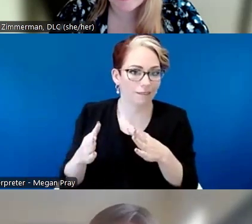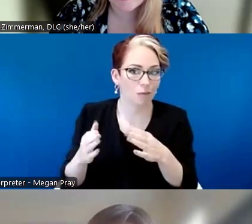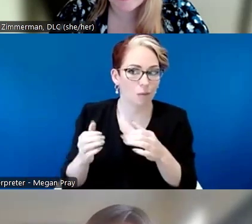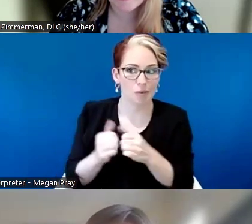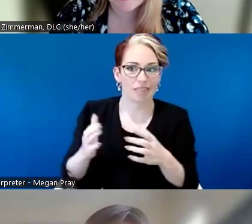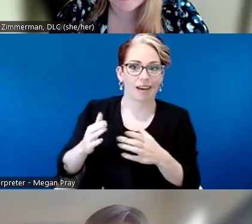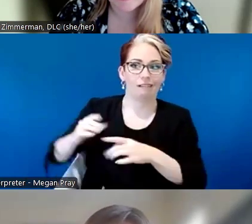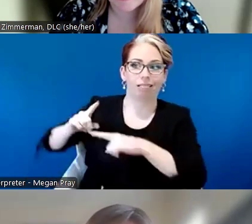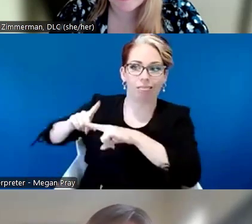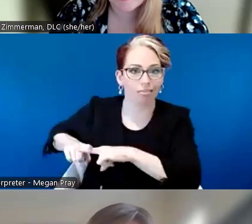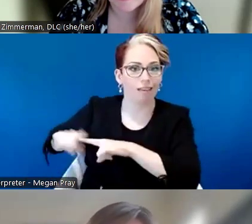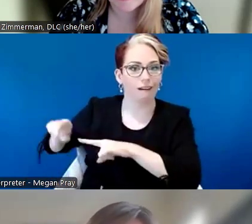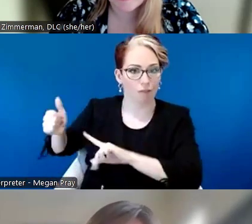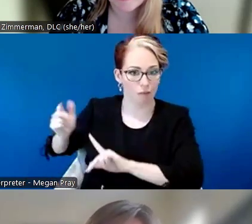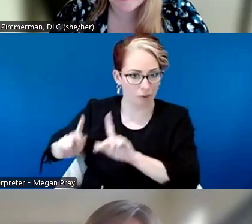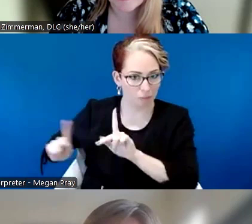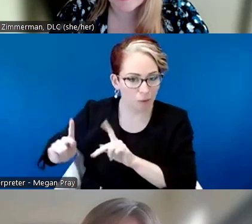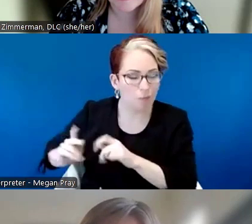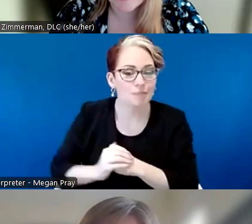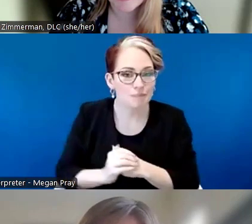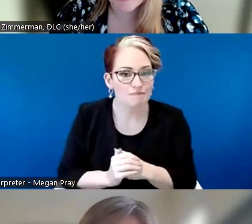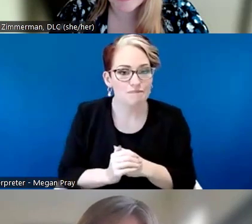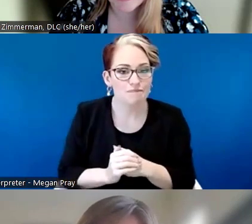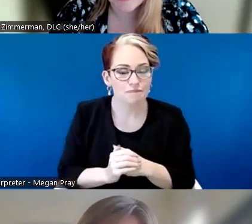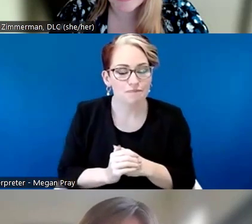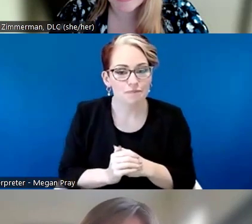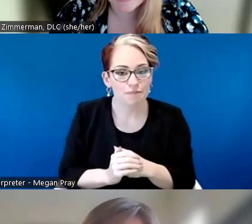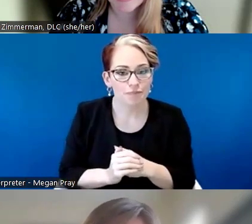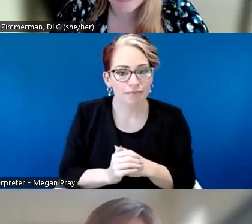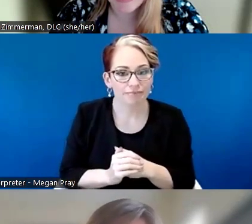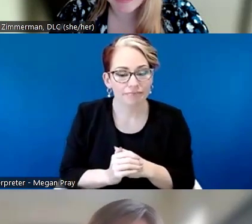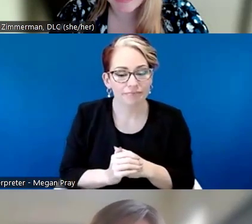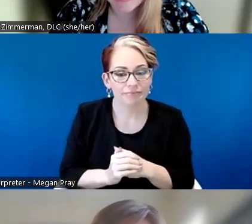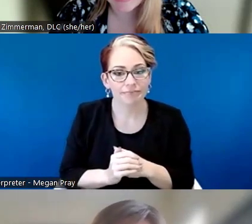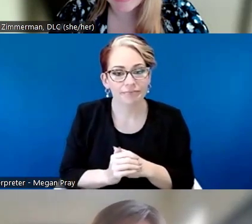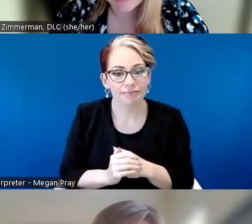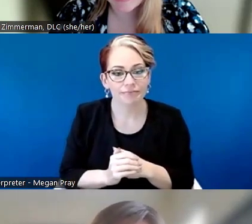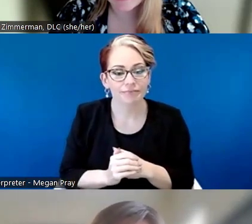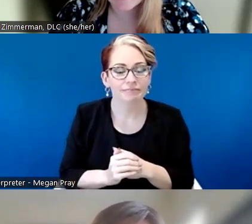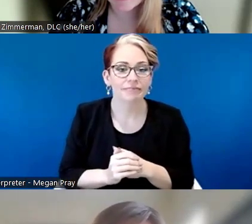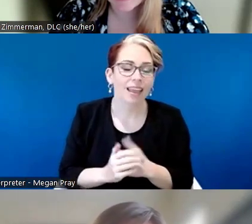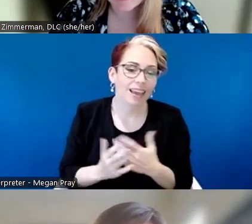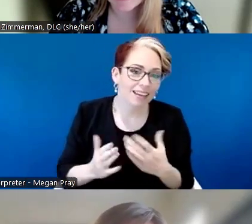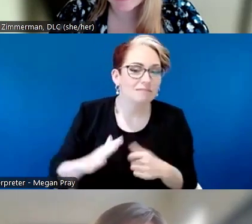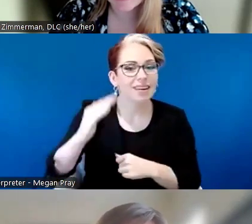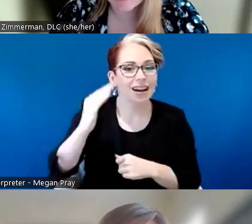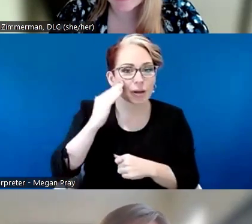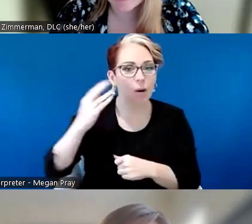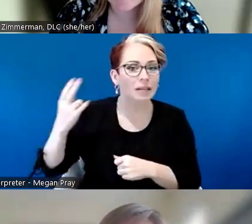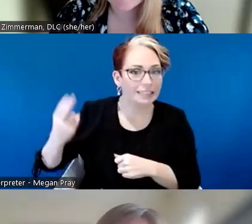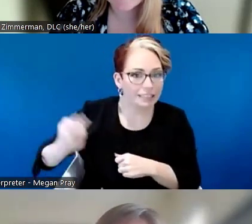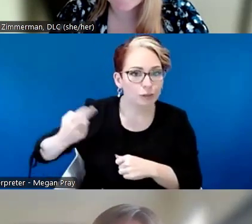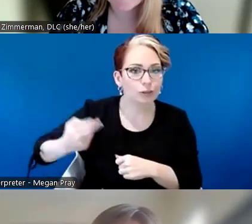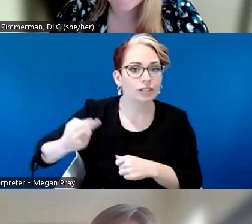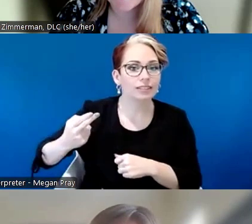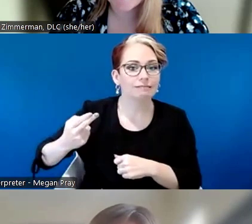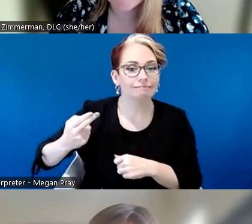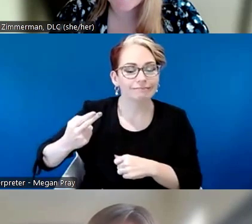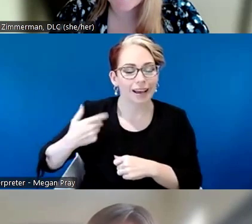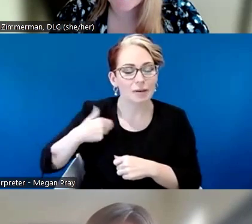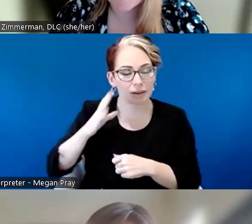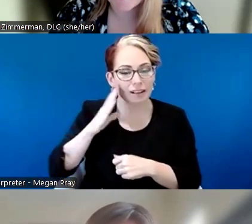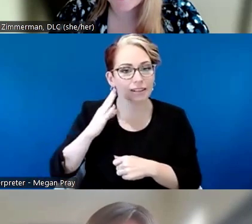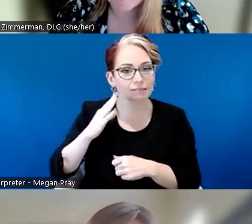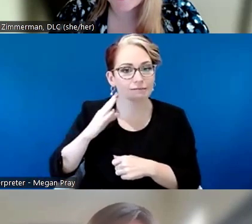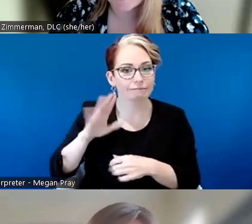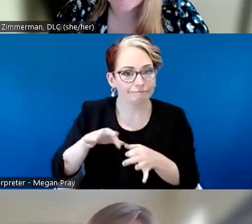The problem was, and I know this is a lot of history, so I'll move it along. The problem was that vote by